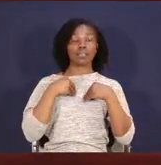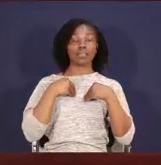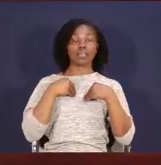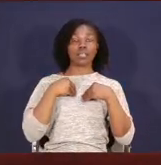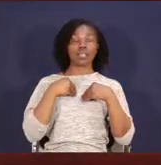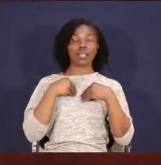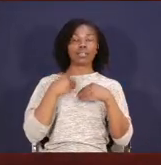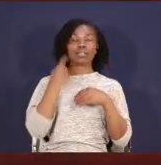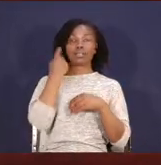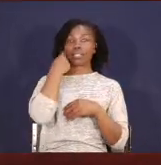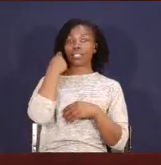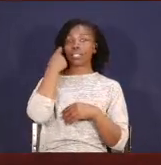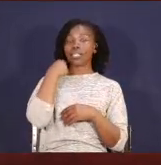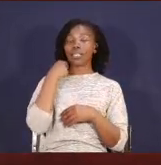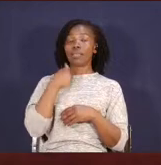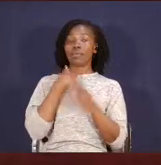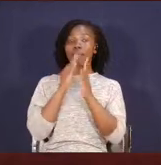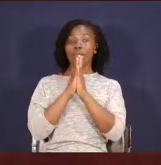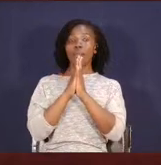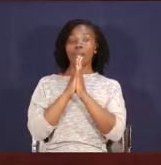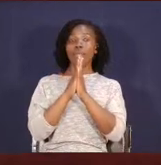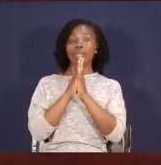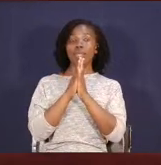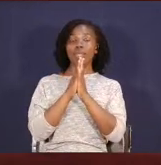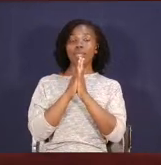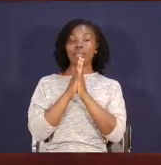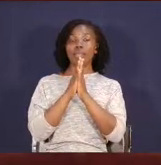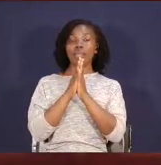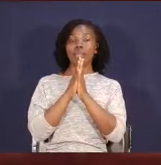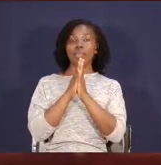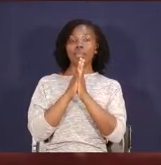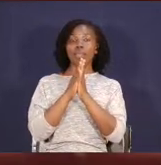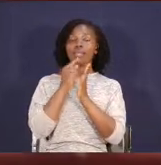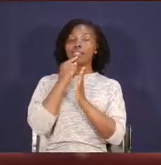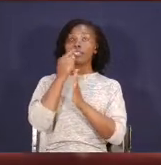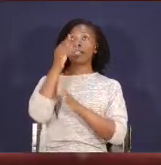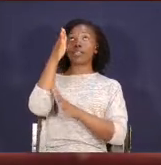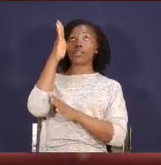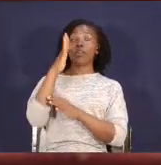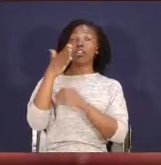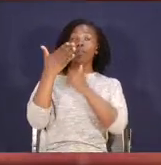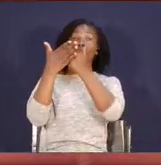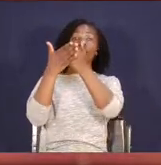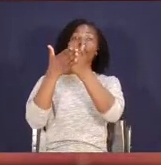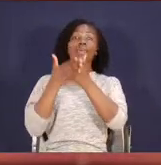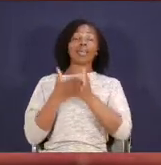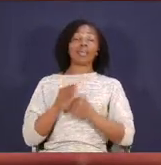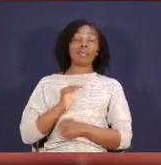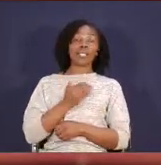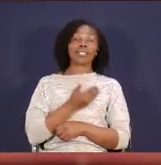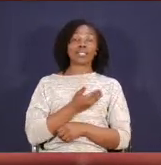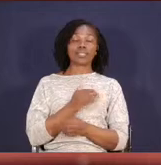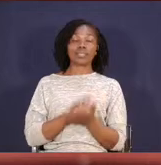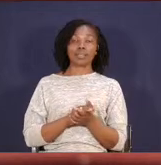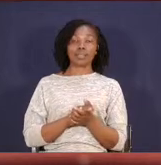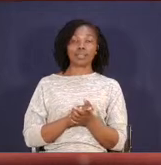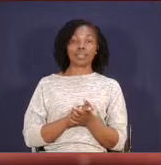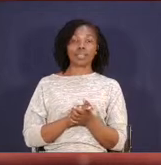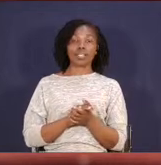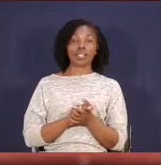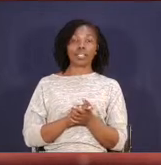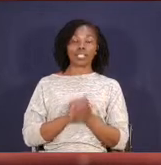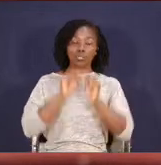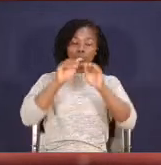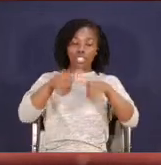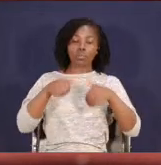day I was praying and I was saying, God, help us to put dams. You know dams? Yeah, we make dams so that can